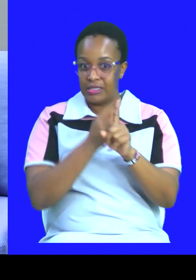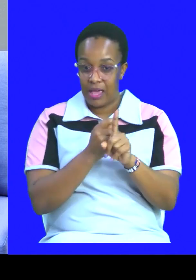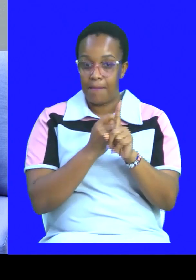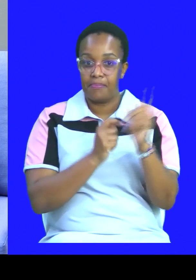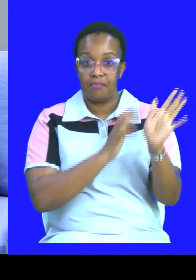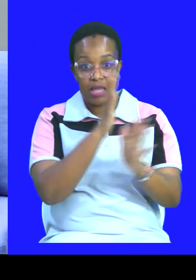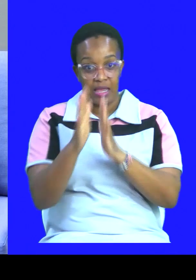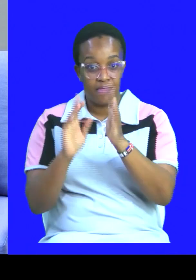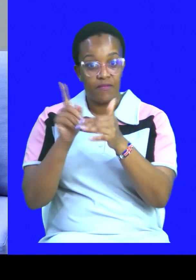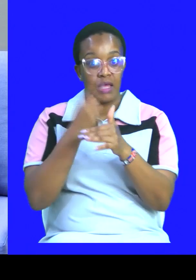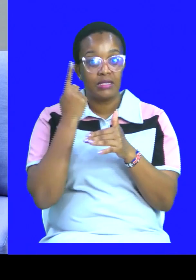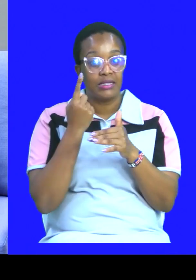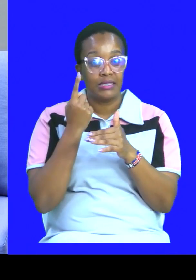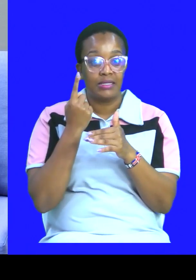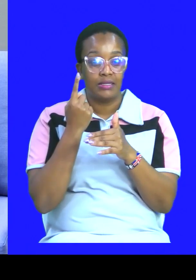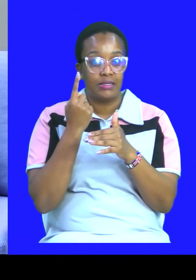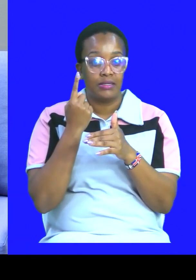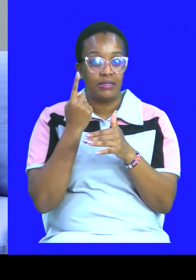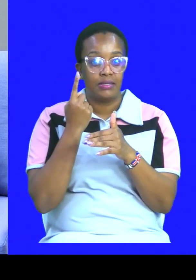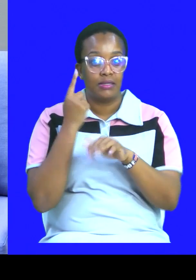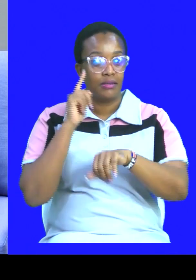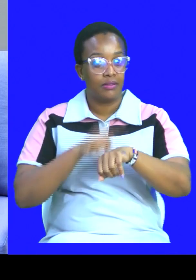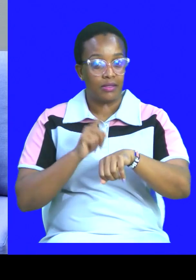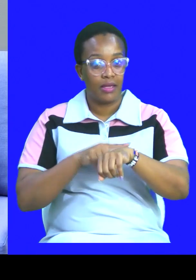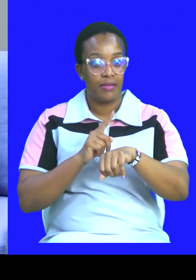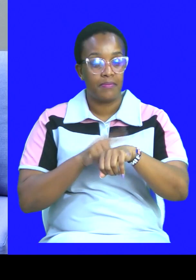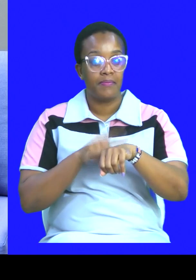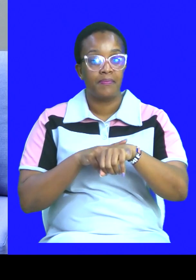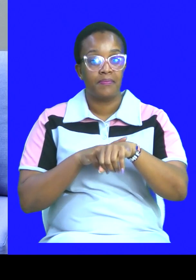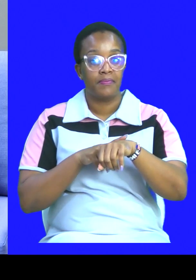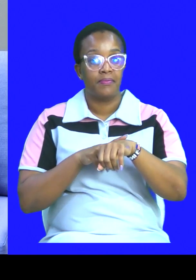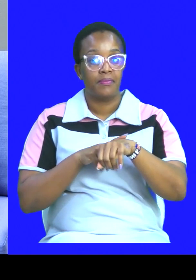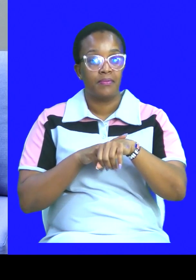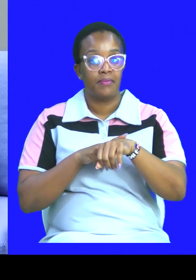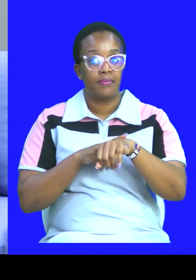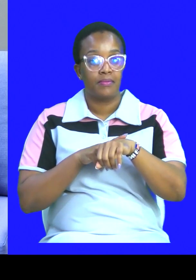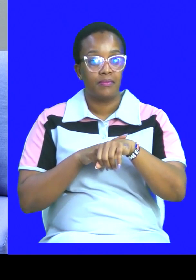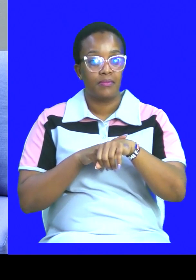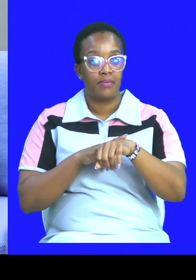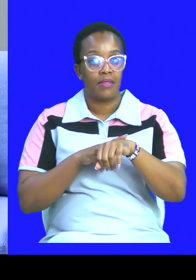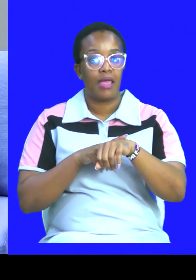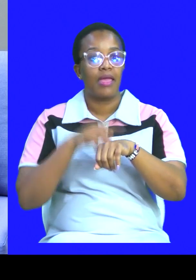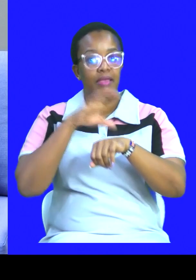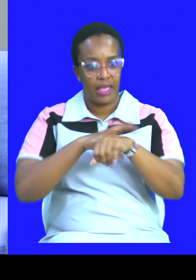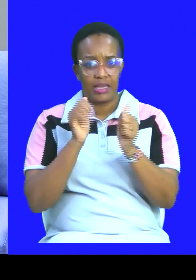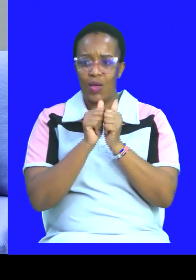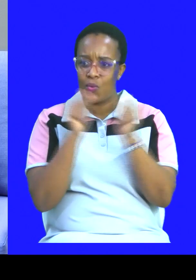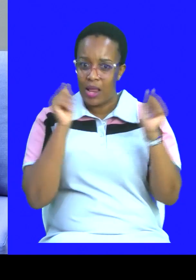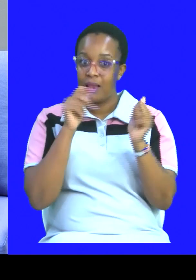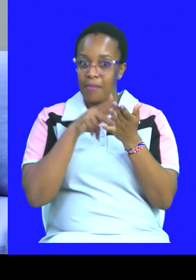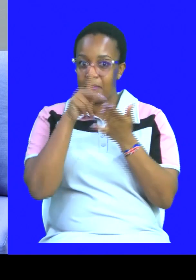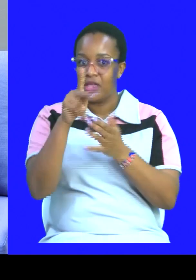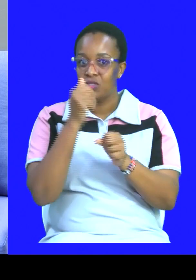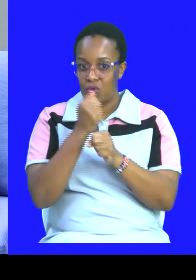all, if I could get just let's say maybe a well-paying job or income, I